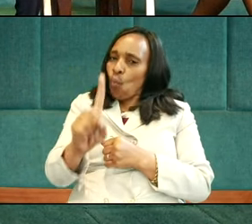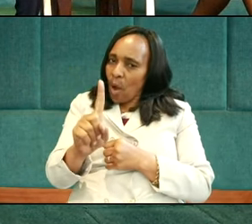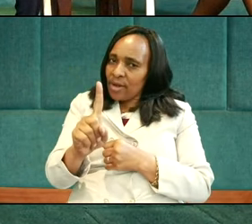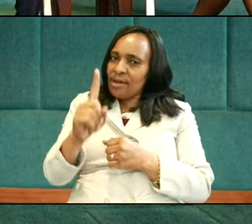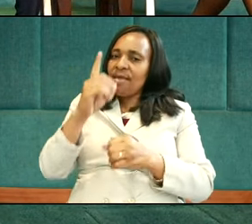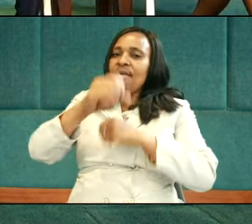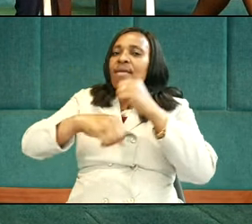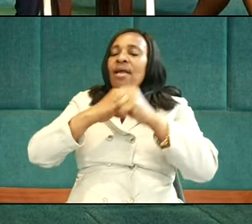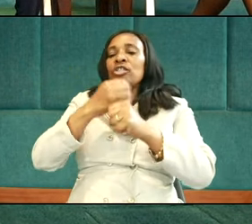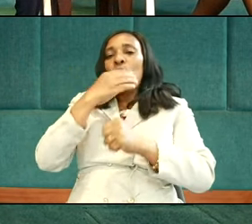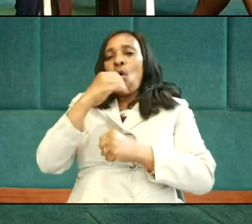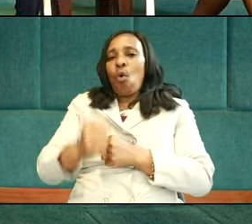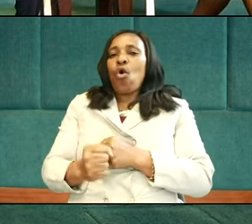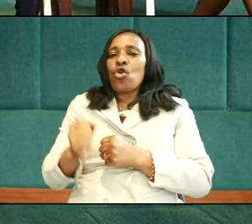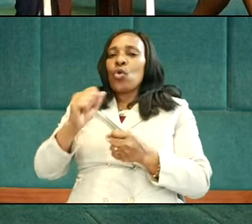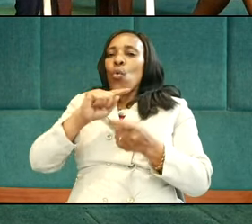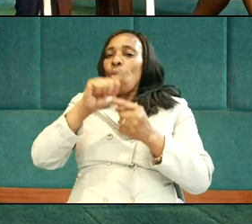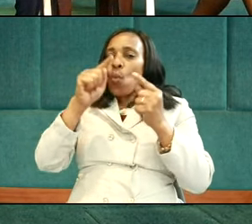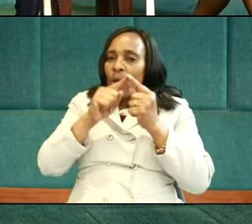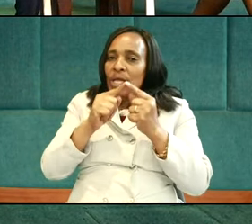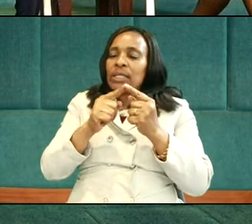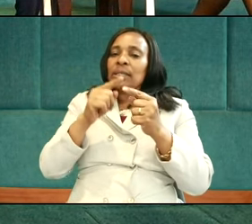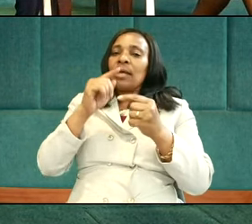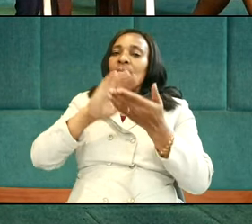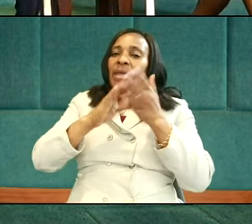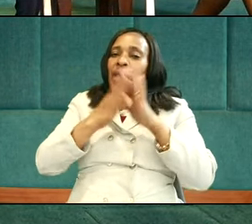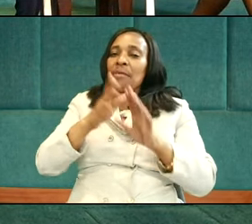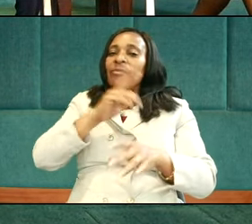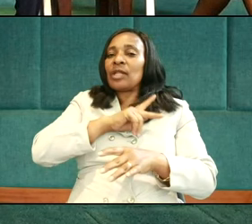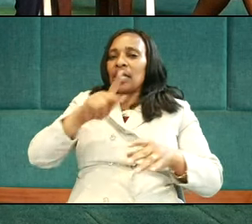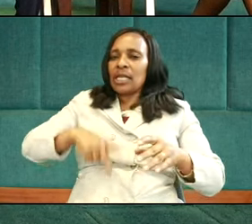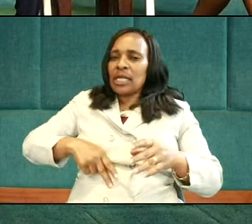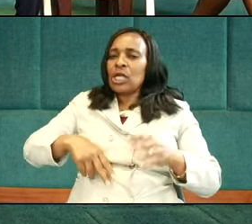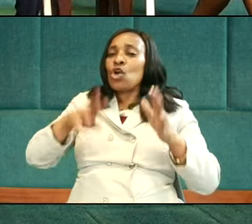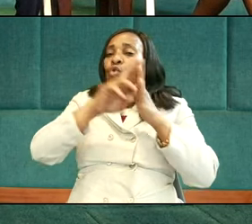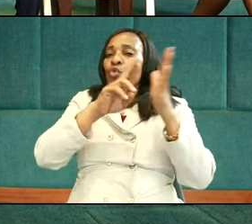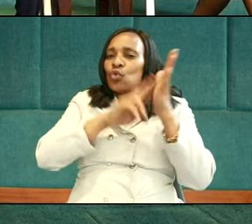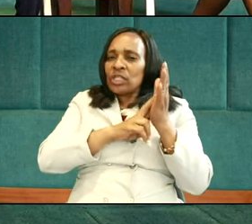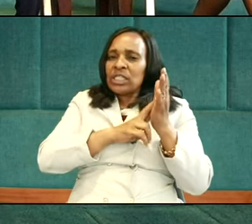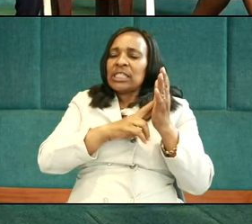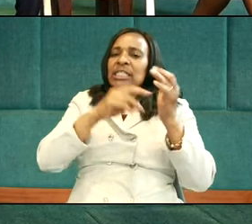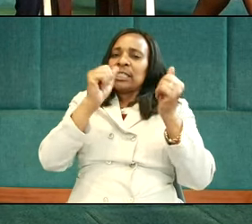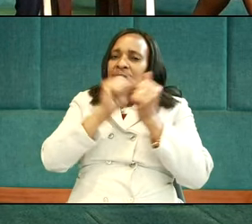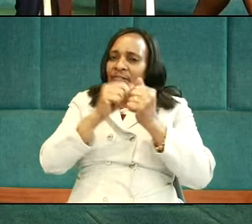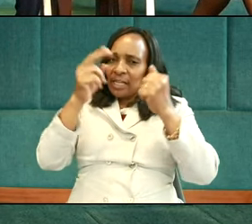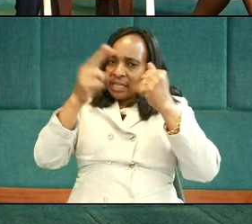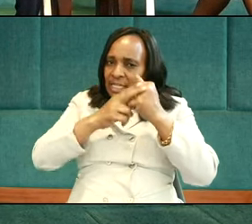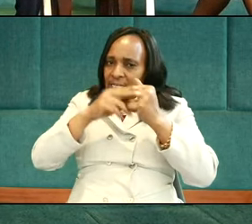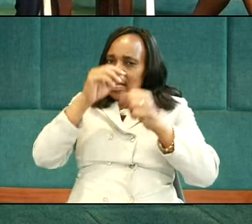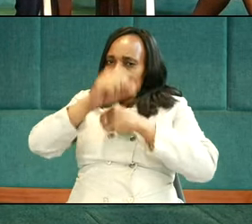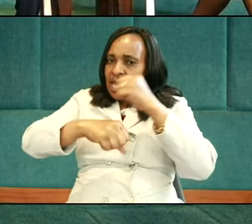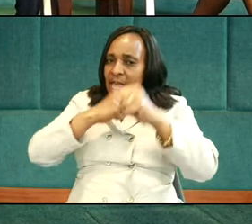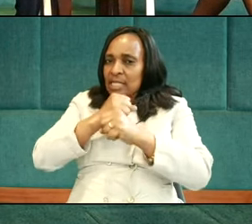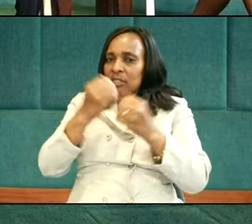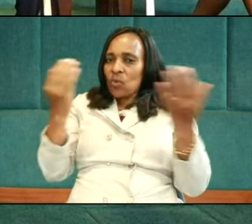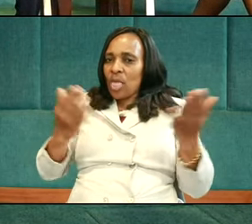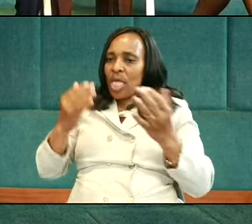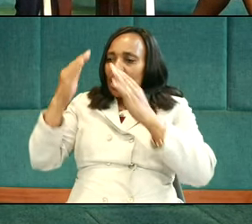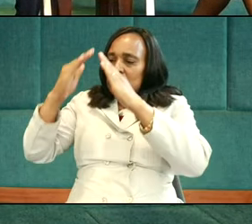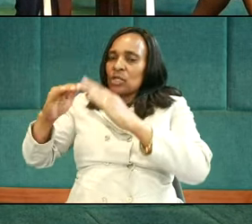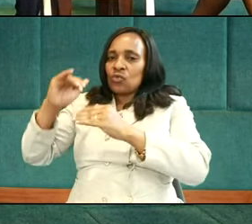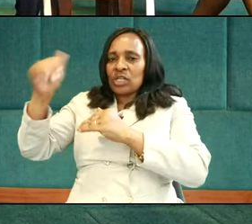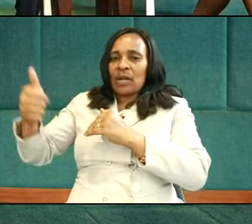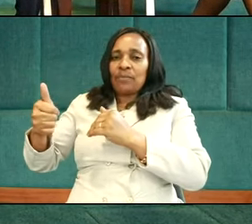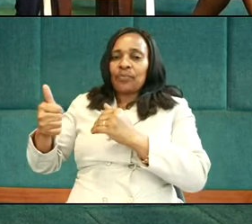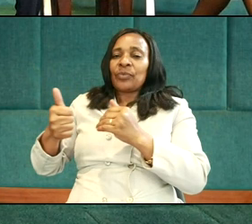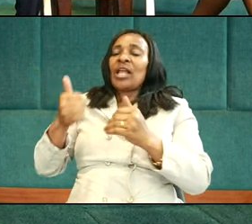41 years old when he became king, and he reigned 17 years in Jerusalem, the city the